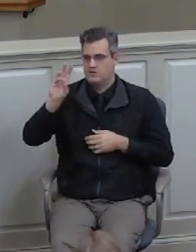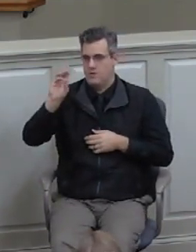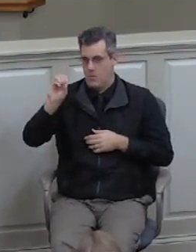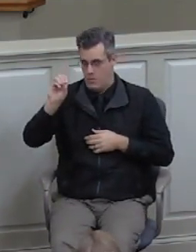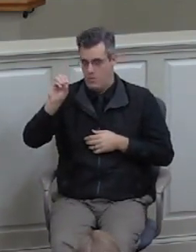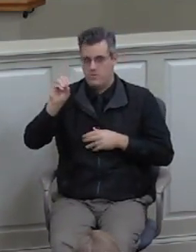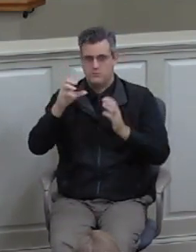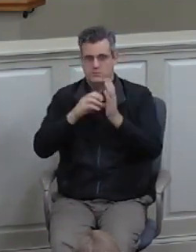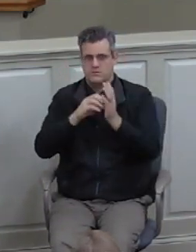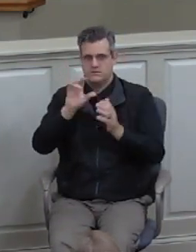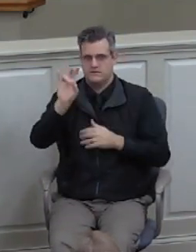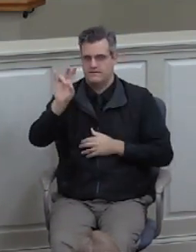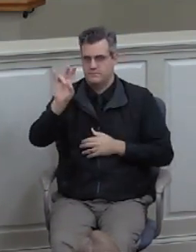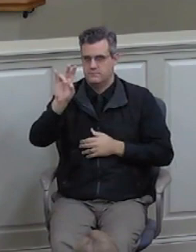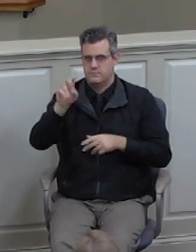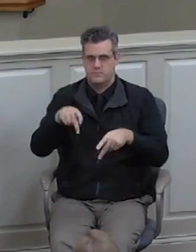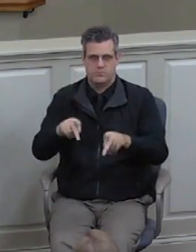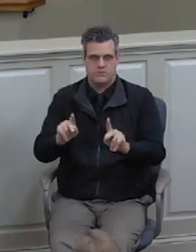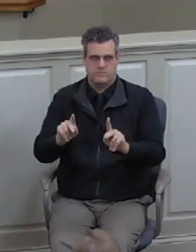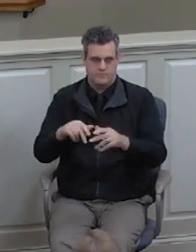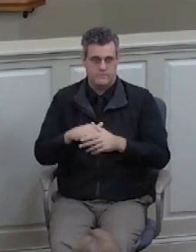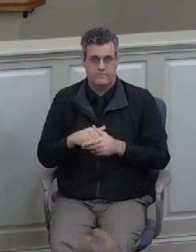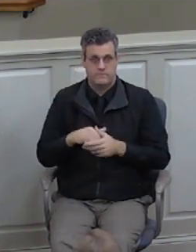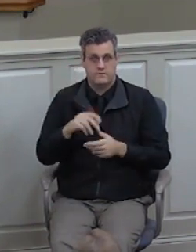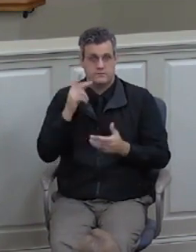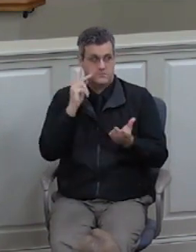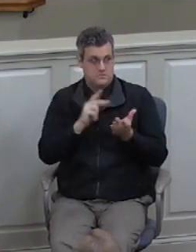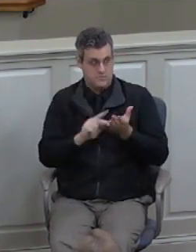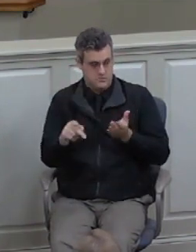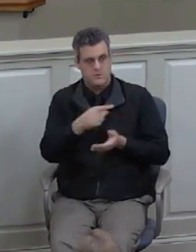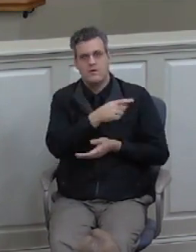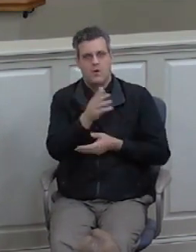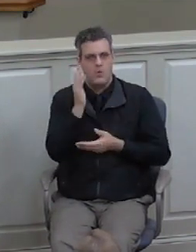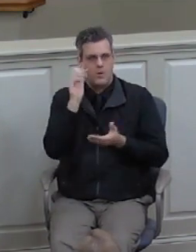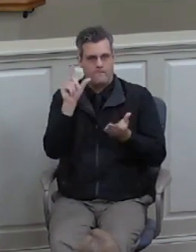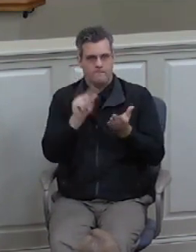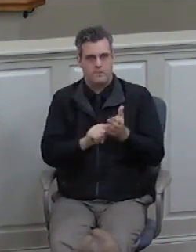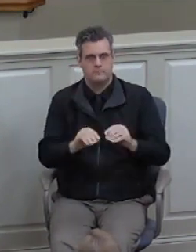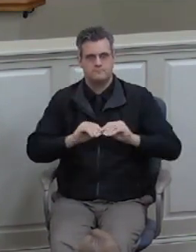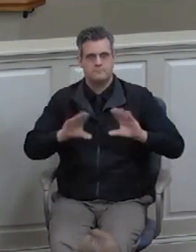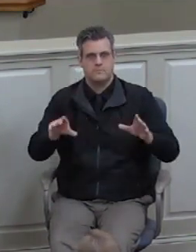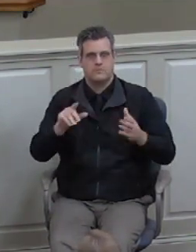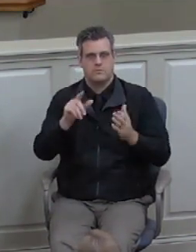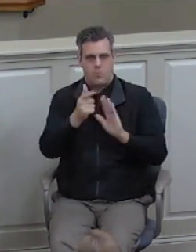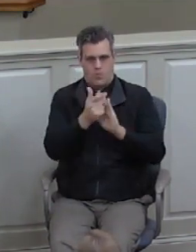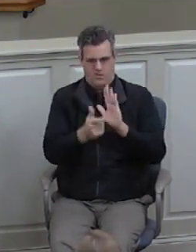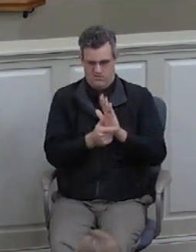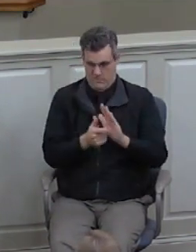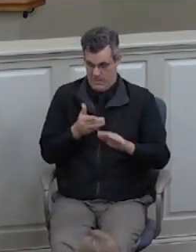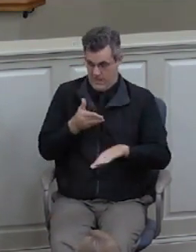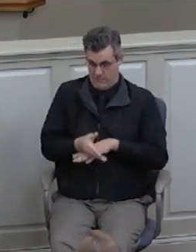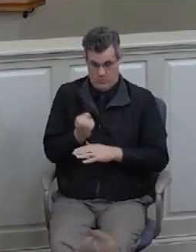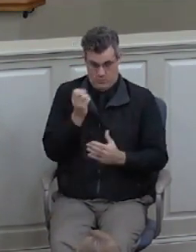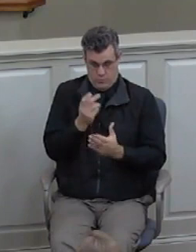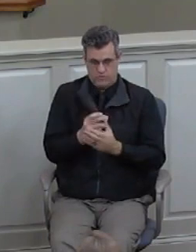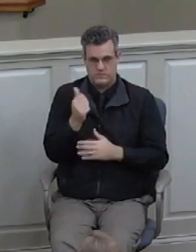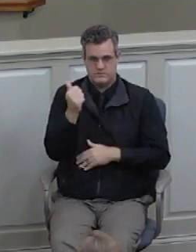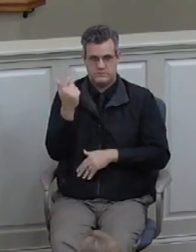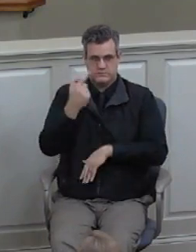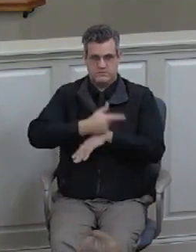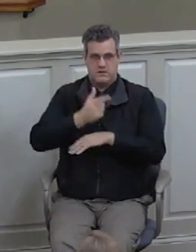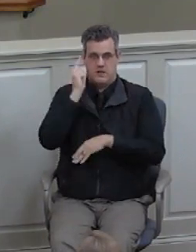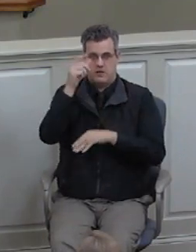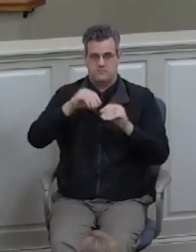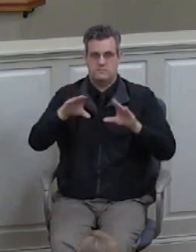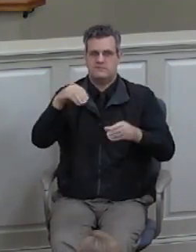83A.060 subsection 7. The city clerk is hereby directed to publish this ordinance within 10 days of enactment in the Danville